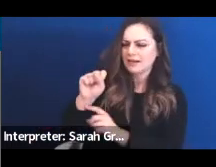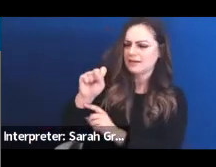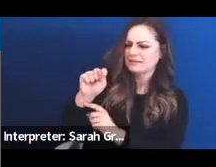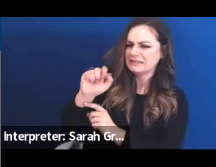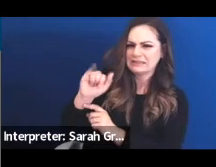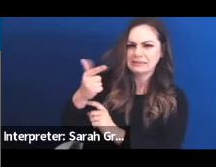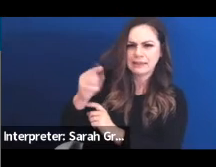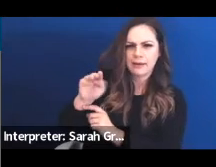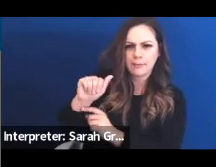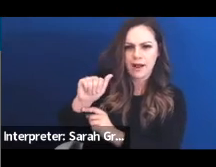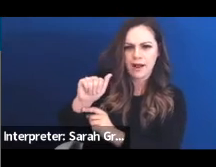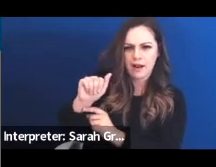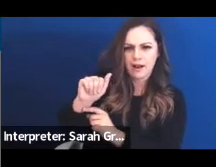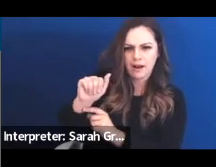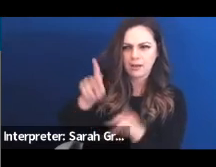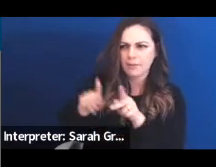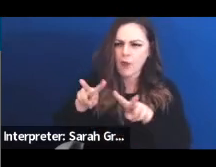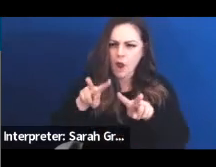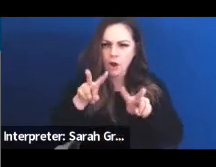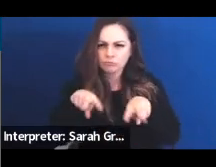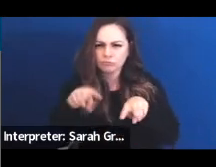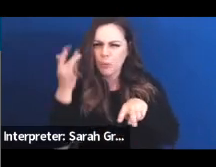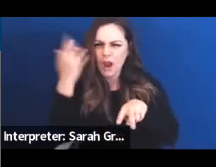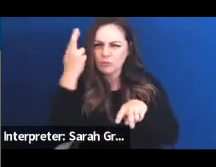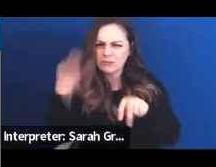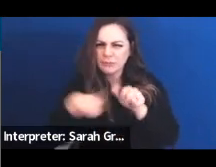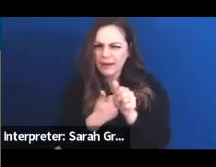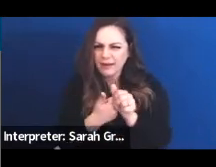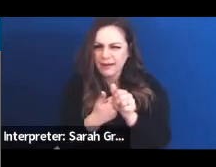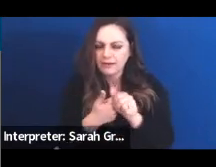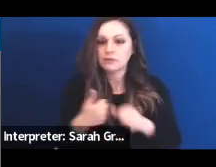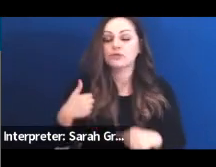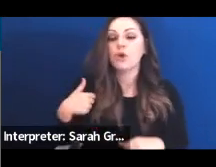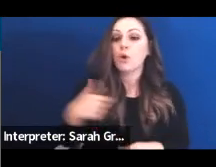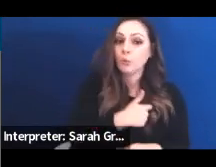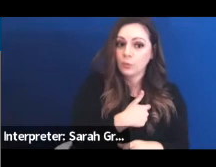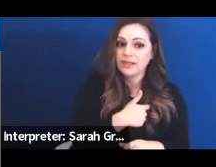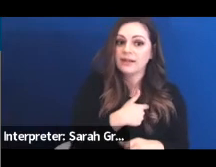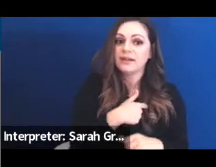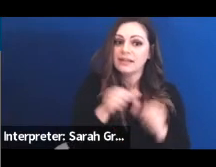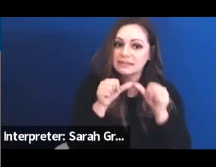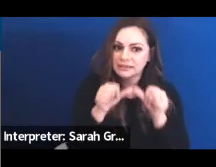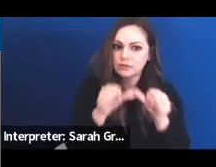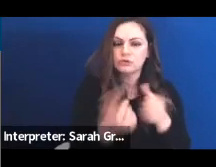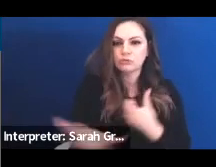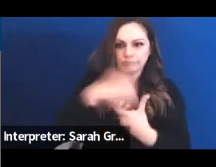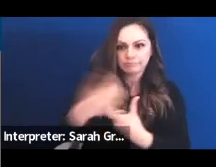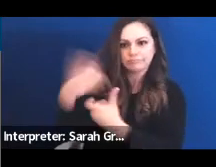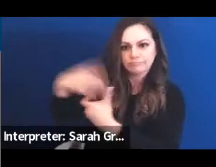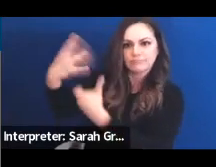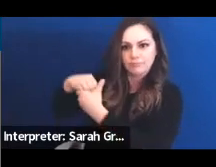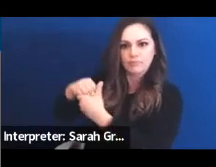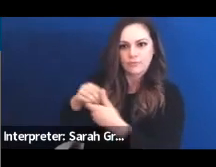stigma, things like that. So we will continue to engage community-based organizations as part of our strategy throughout